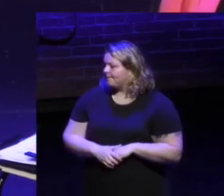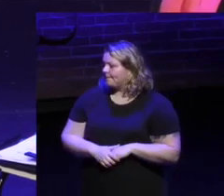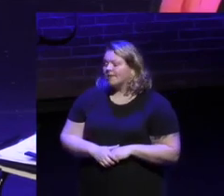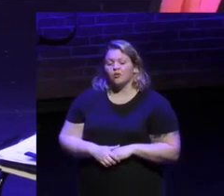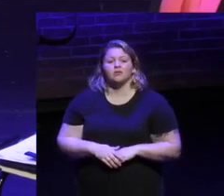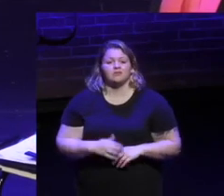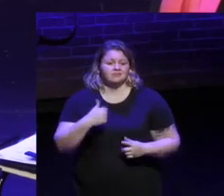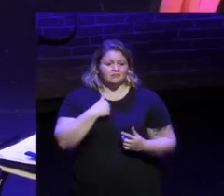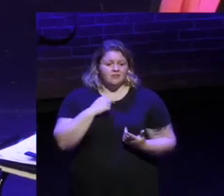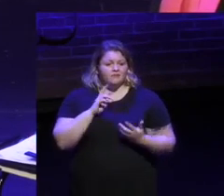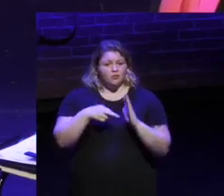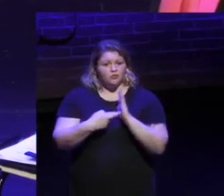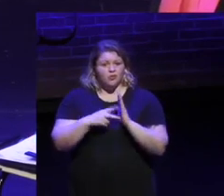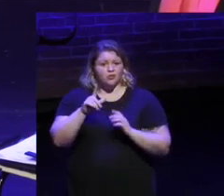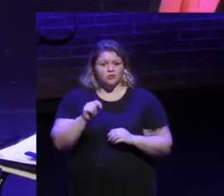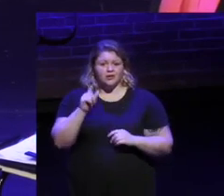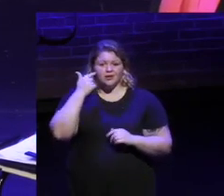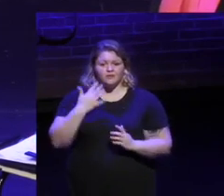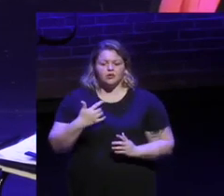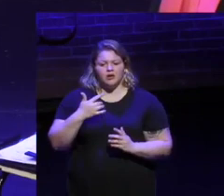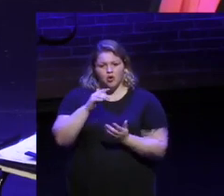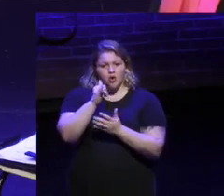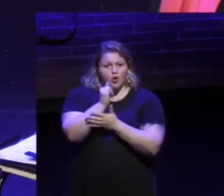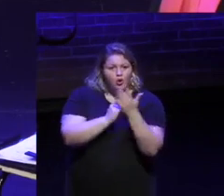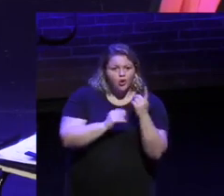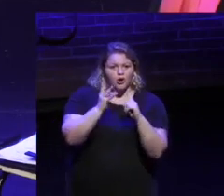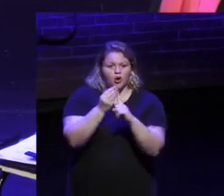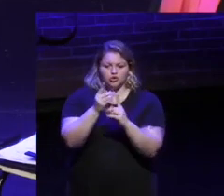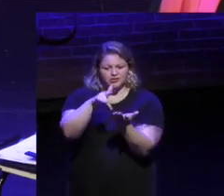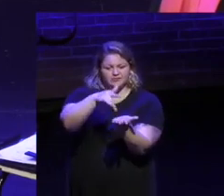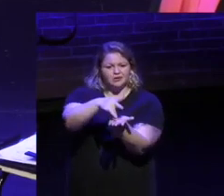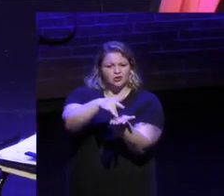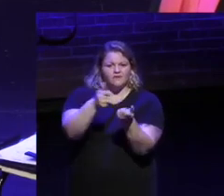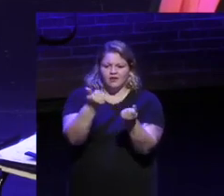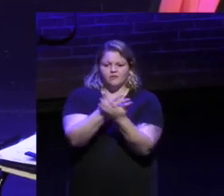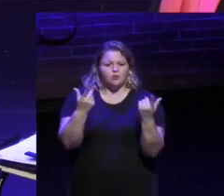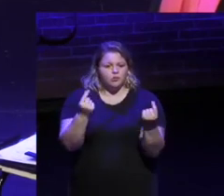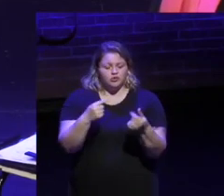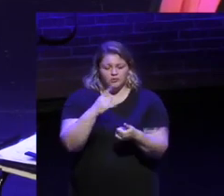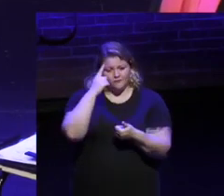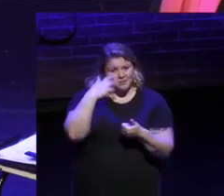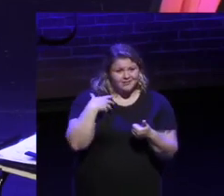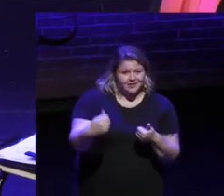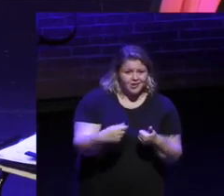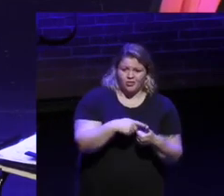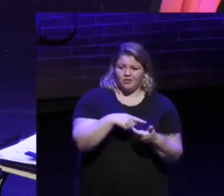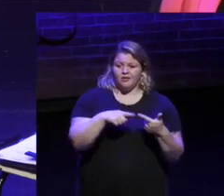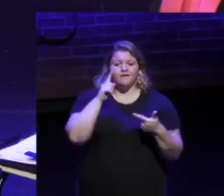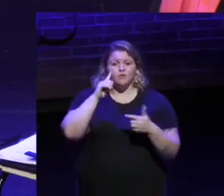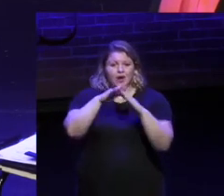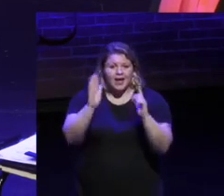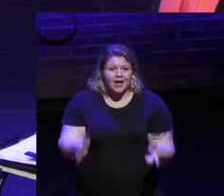and culture at the center of everything we do, at the center of our response to the mental health crisis, at the center of the response to